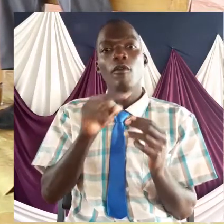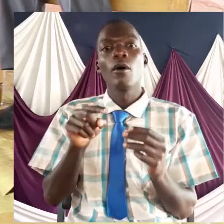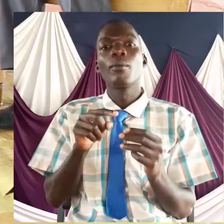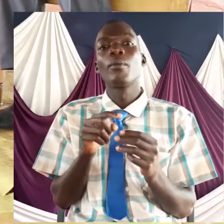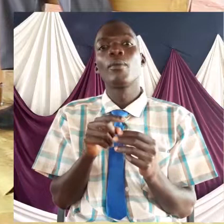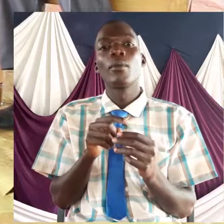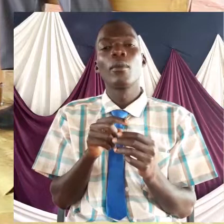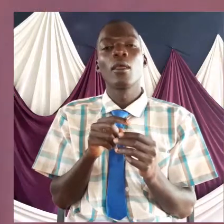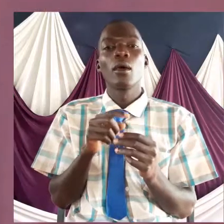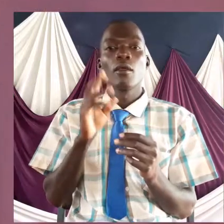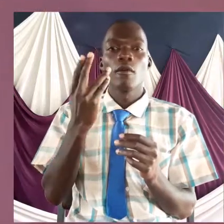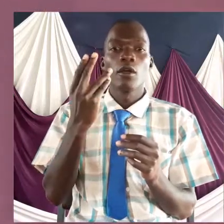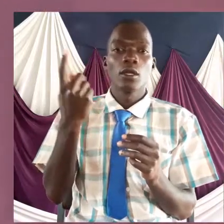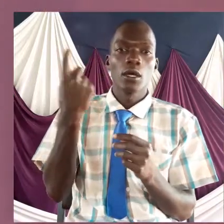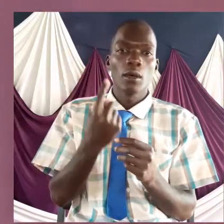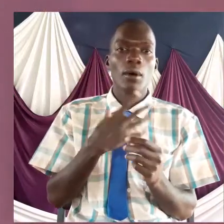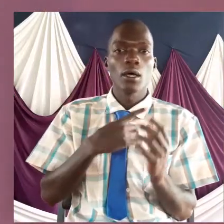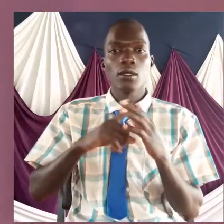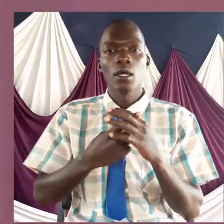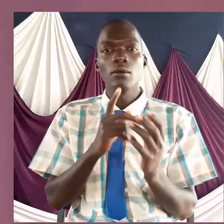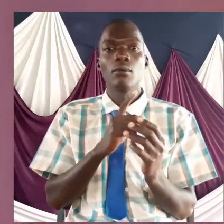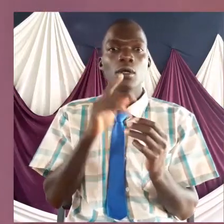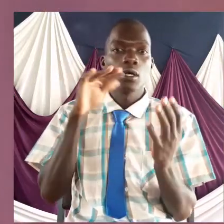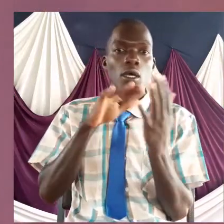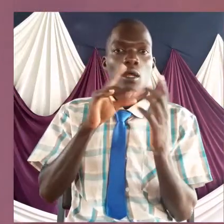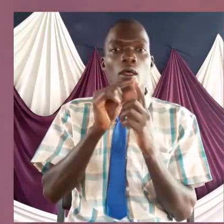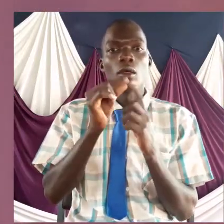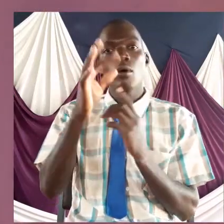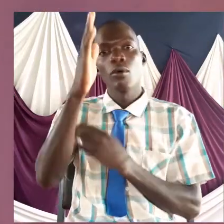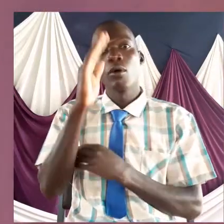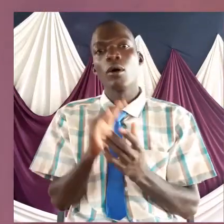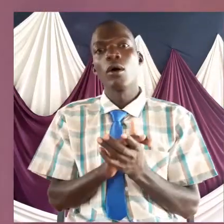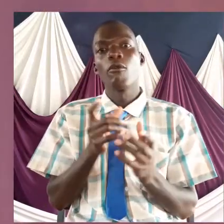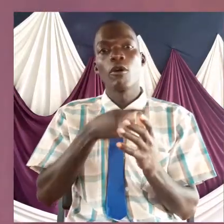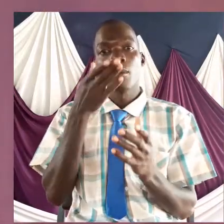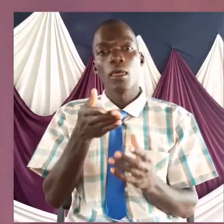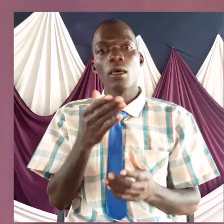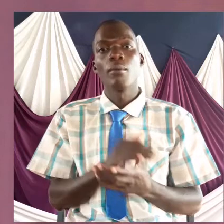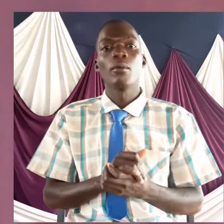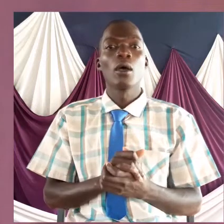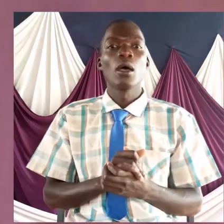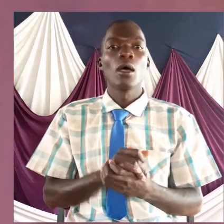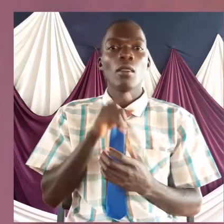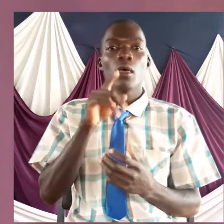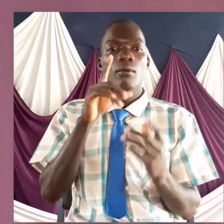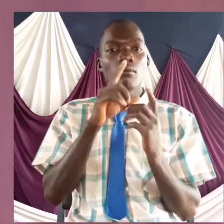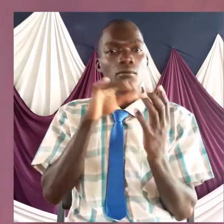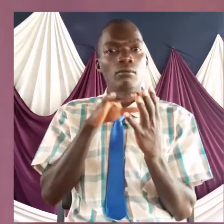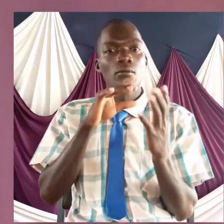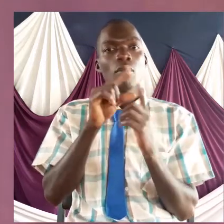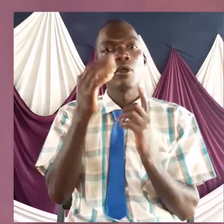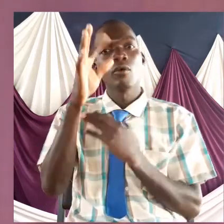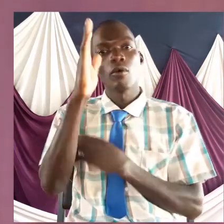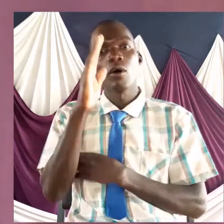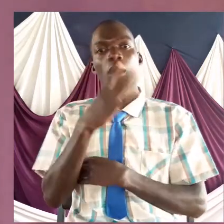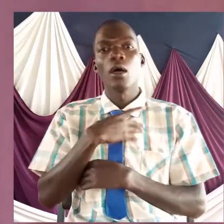reformers came, and so they started, you know, studying the Word of God. Yes. And from here, they studied the Word of God, and